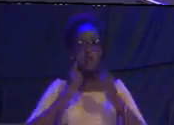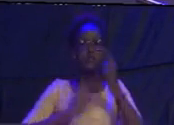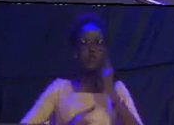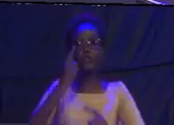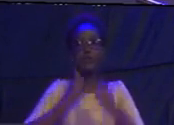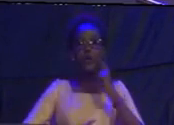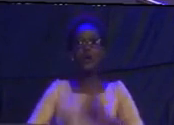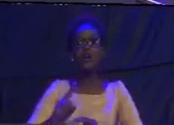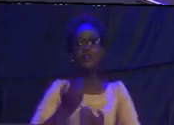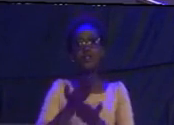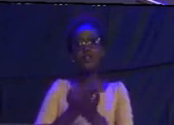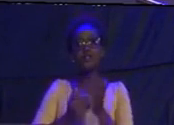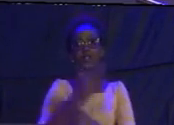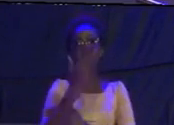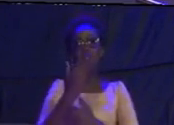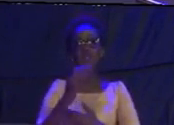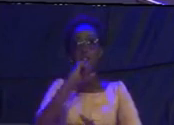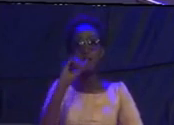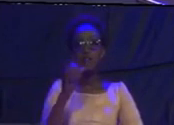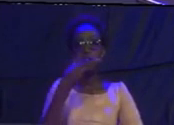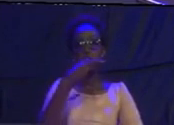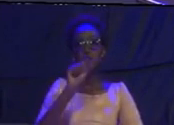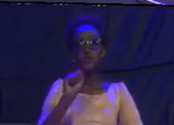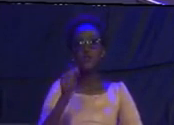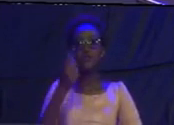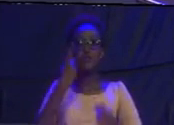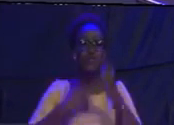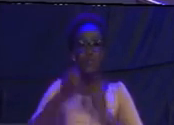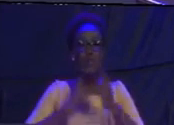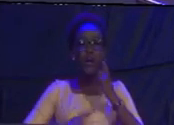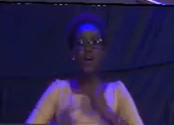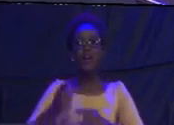They were wailing. Joshua was mourning.